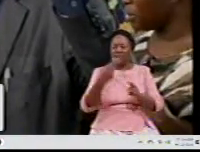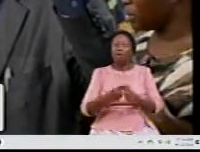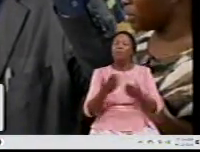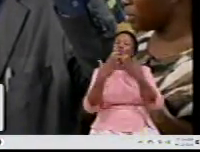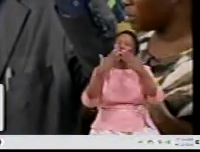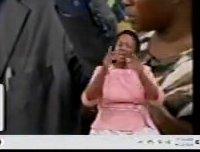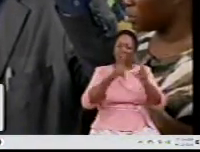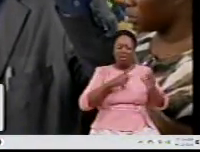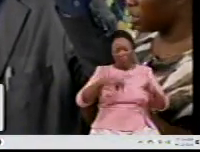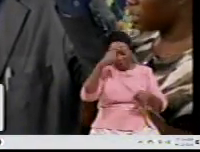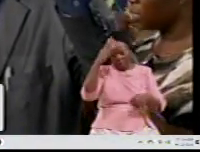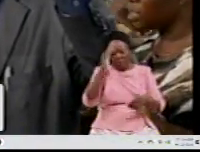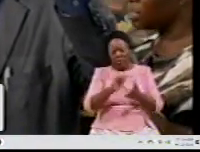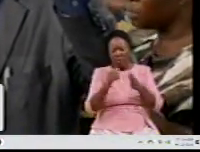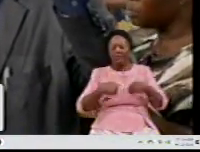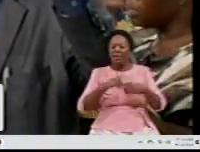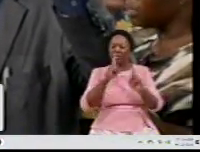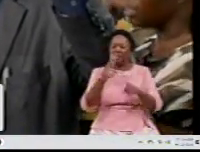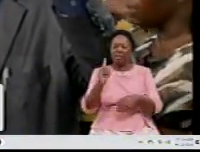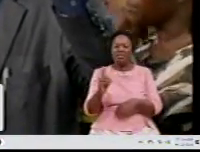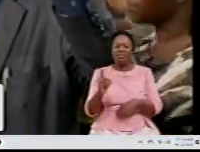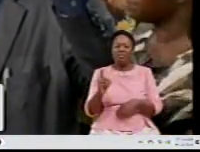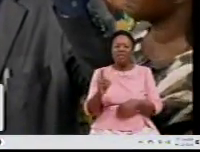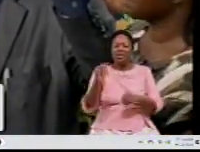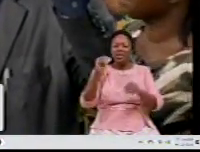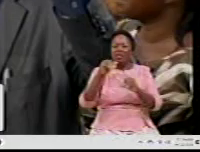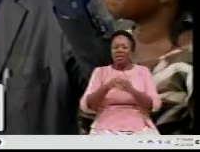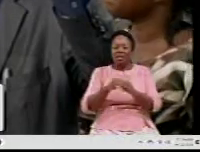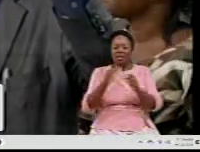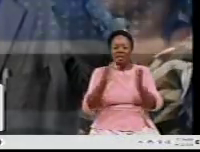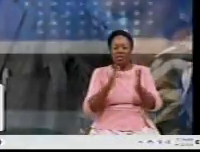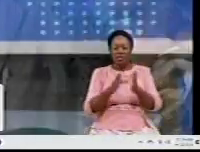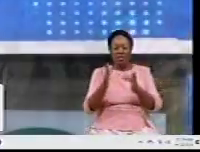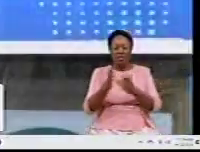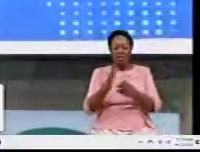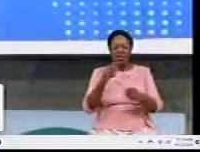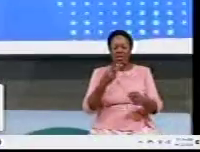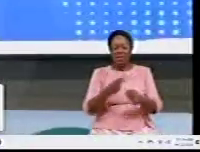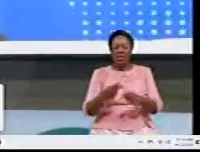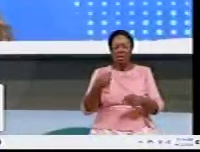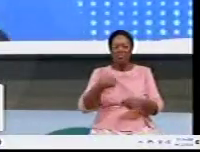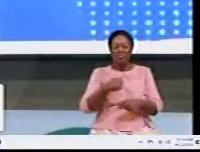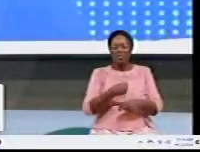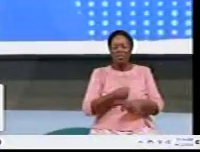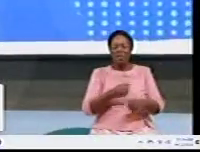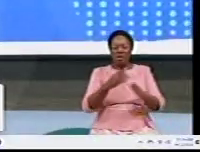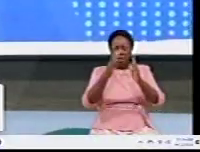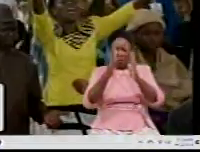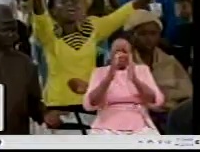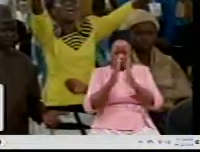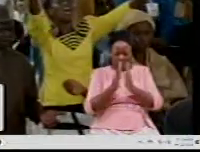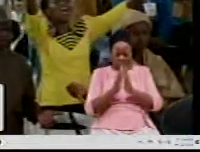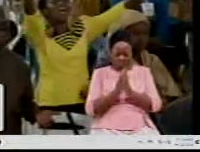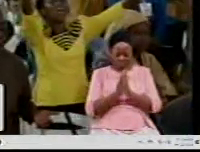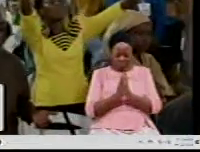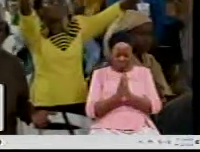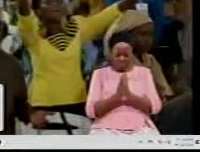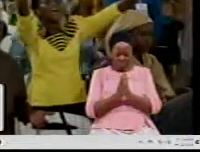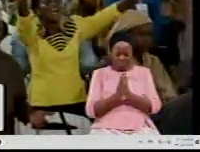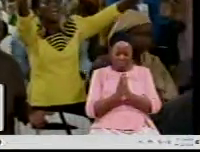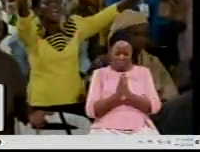Lord, because we know you have answered. In Jesus' name, we pray.